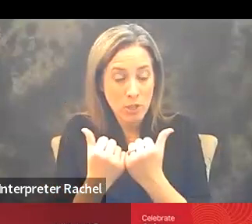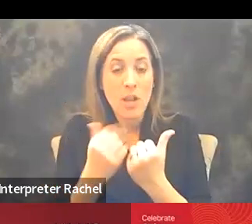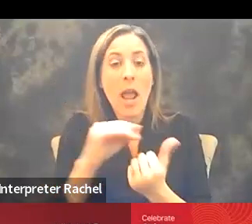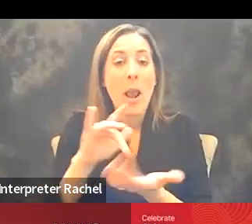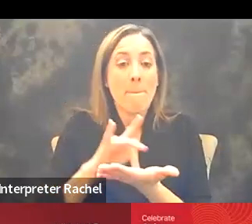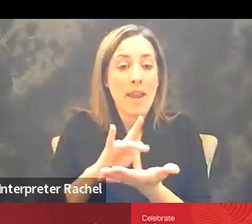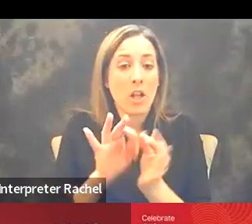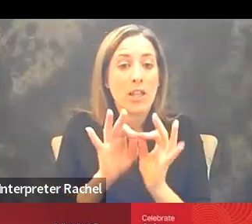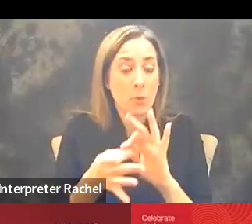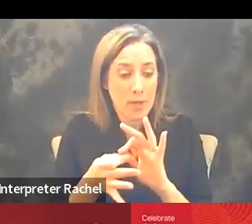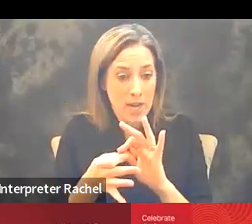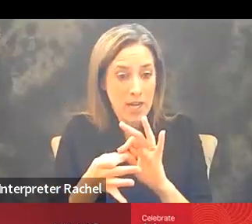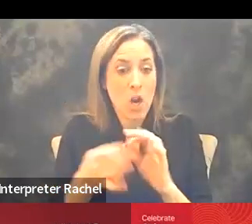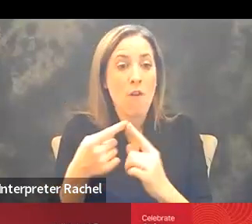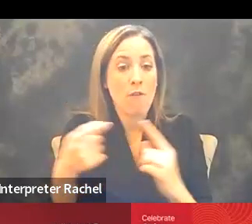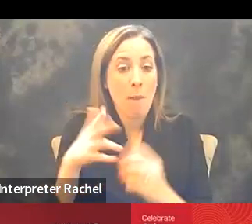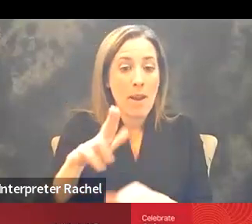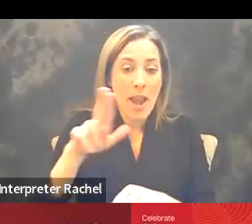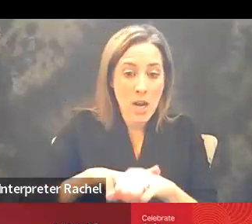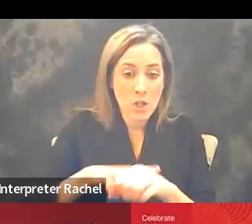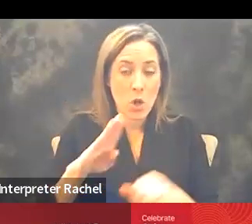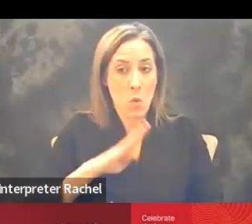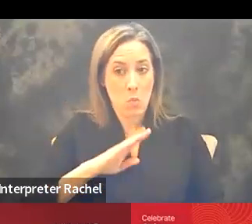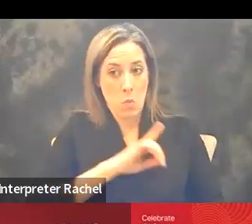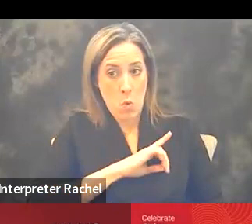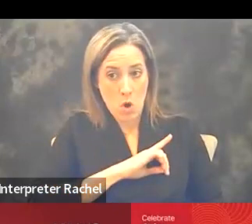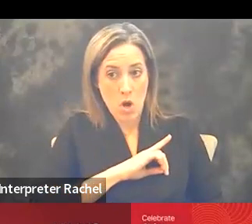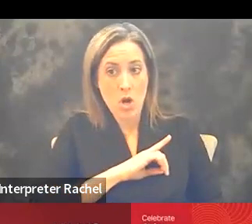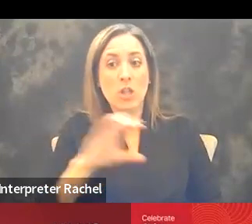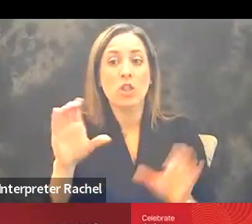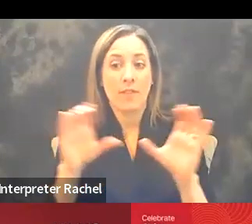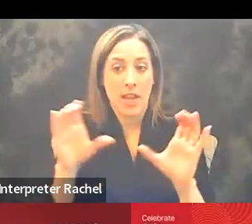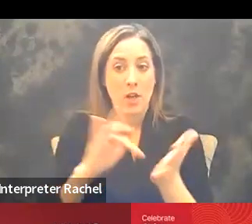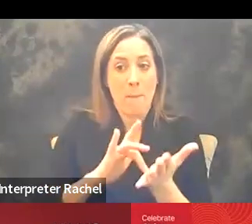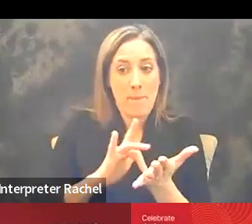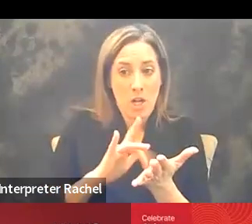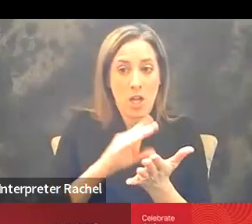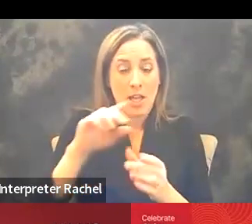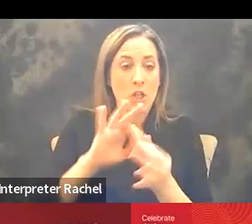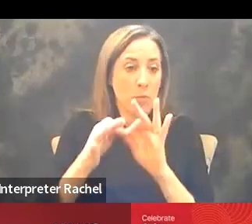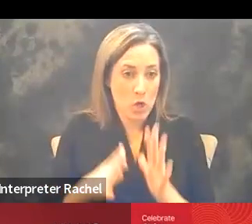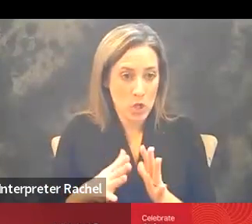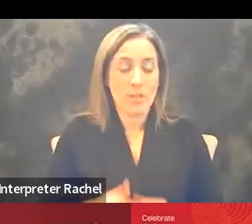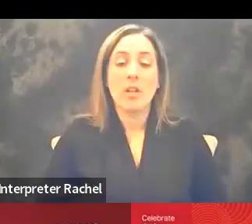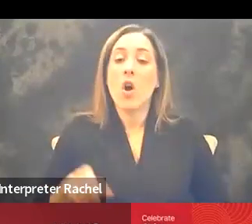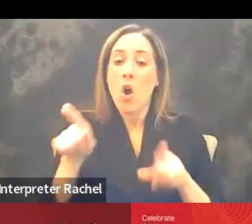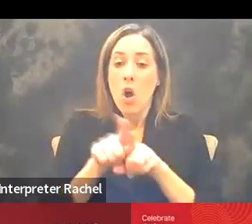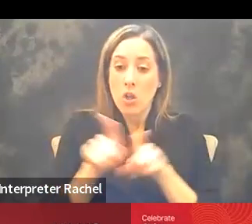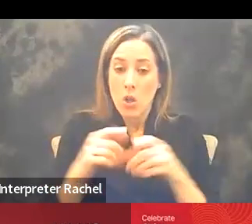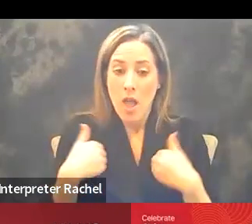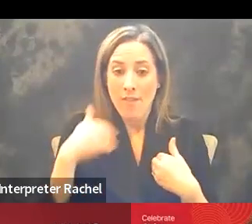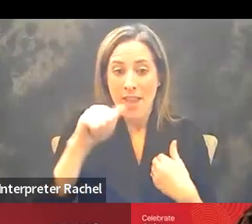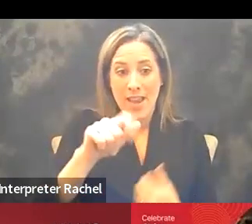medical interpreting from the National Board for the Certification of Medical Interpreters. She has also an